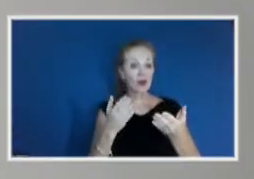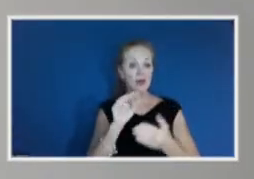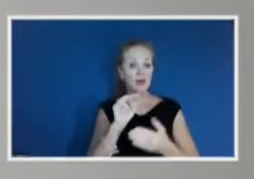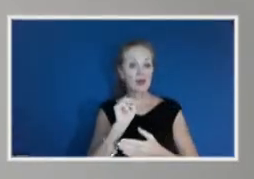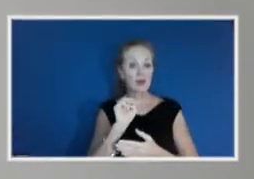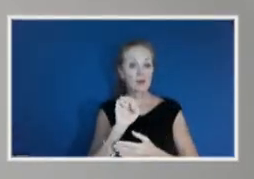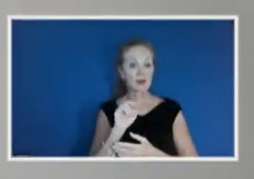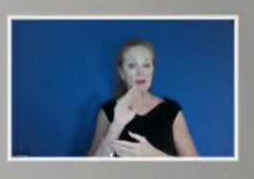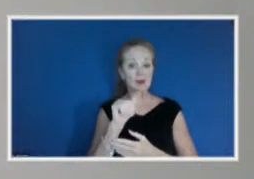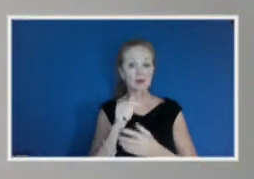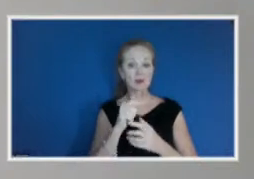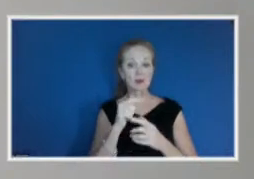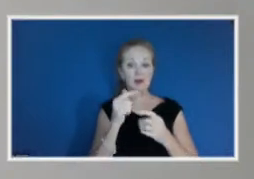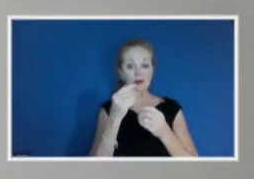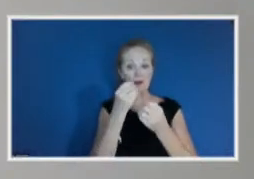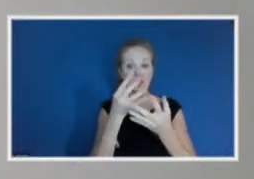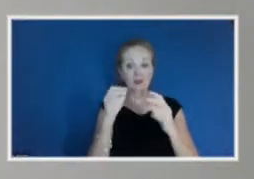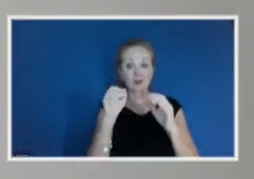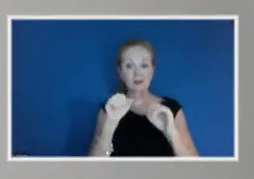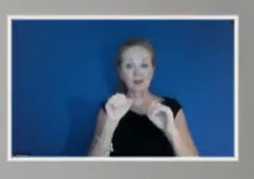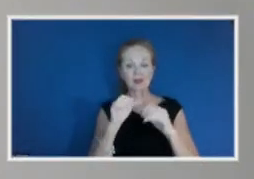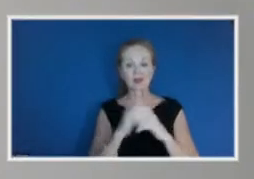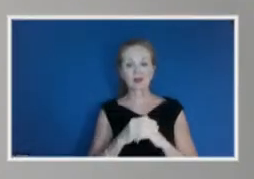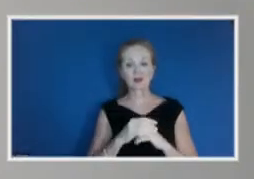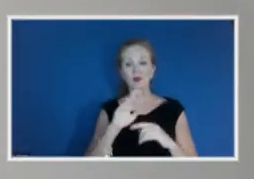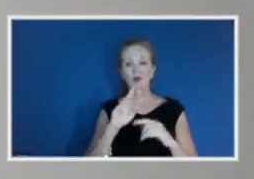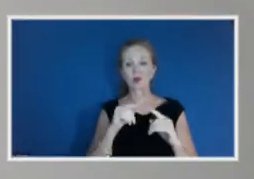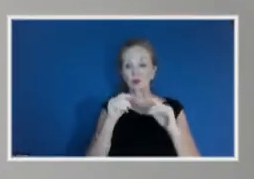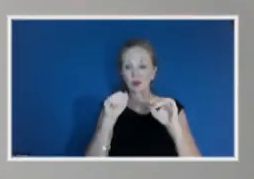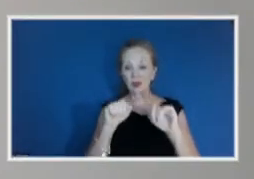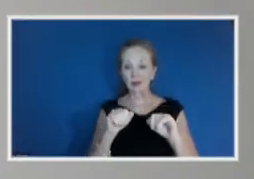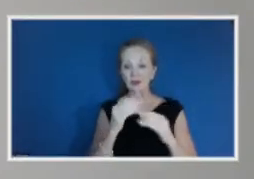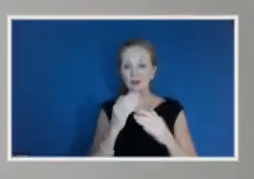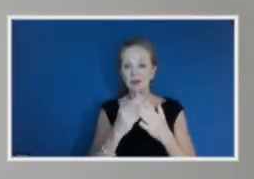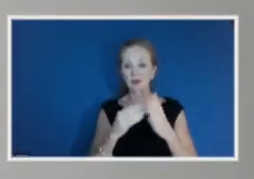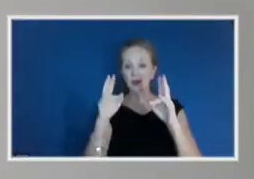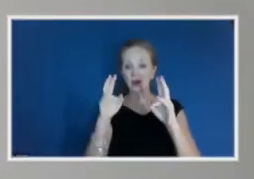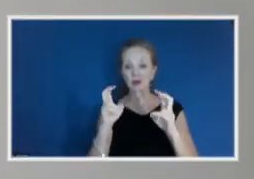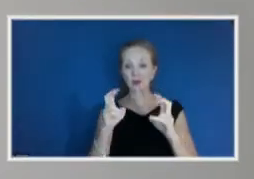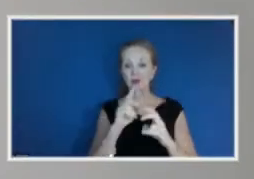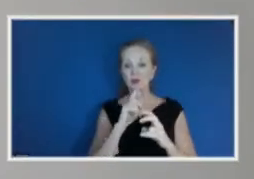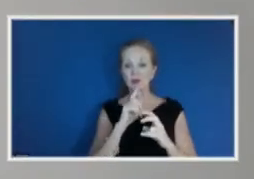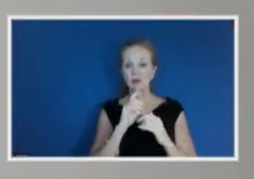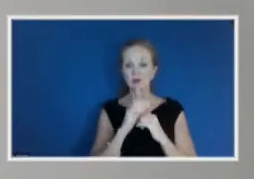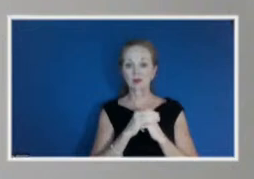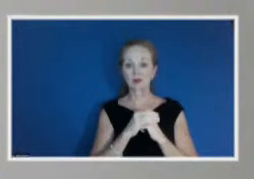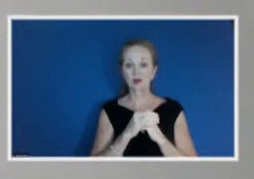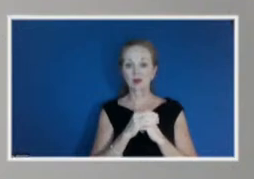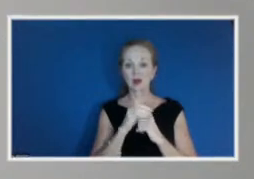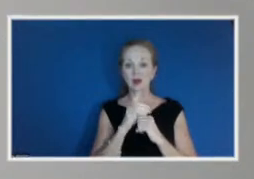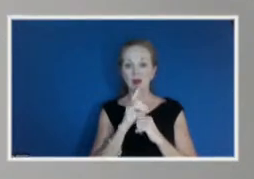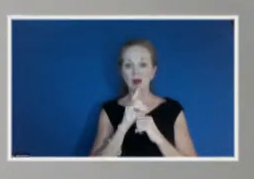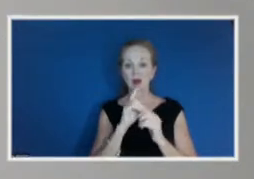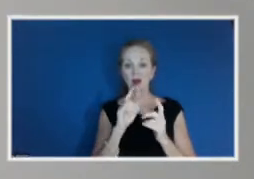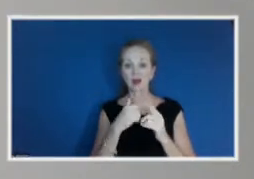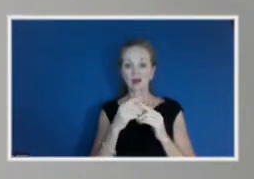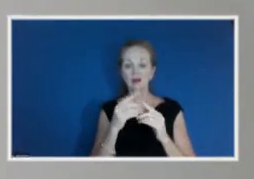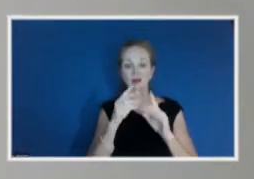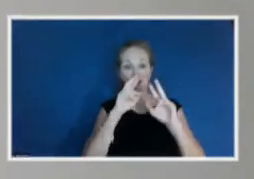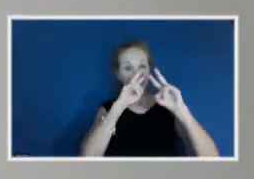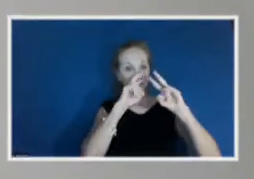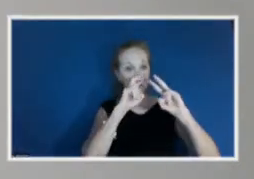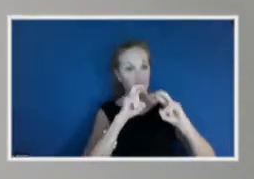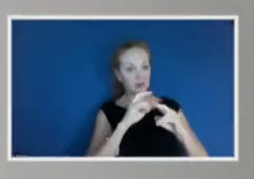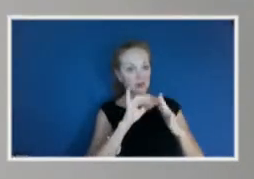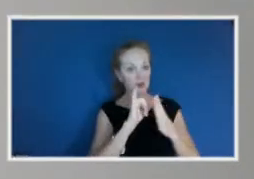much information as we possibly can when we can. Some of the issue goes in when there are certain investigations or things that